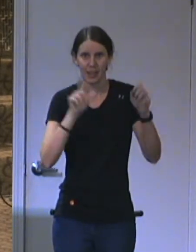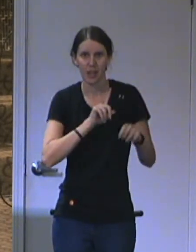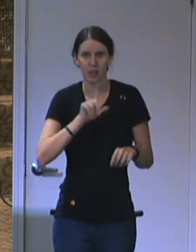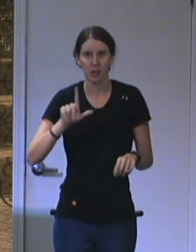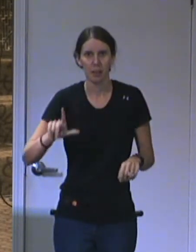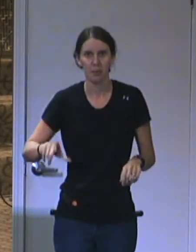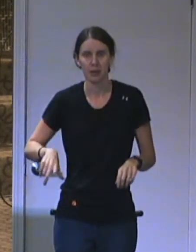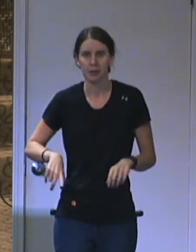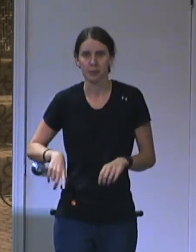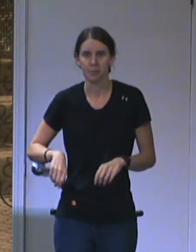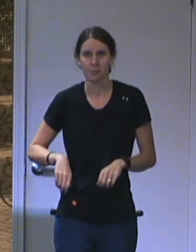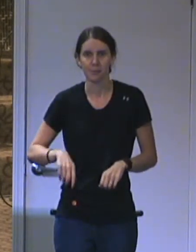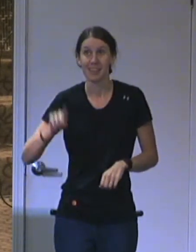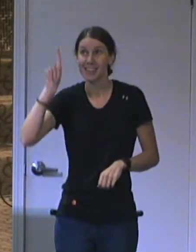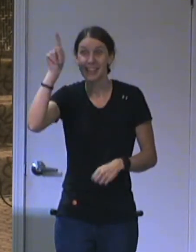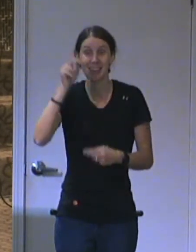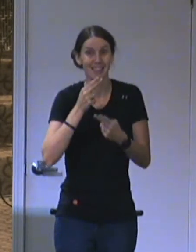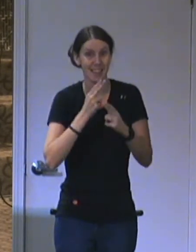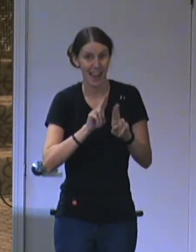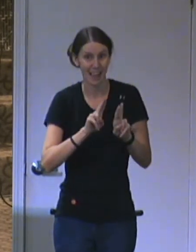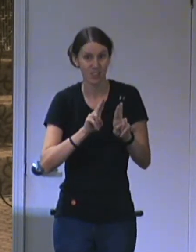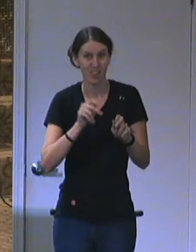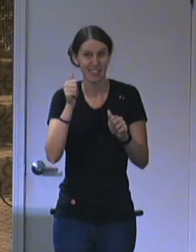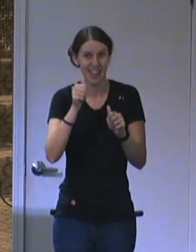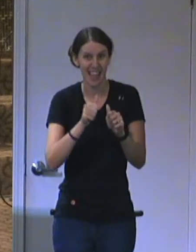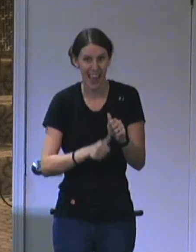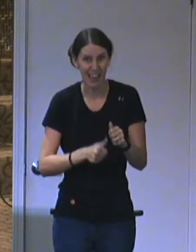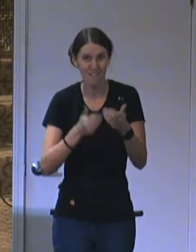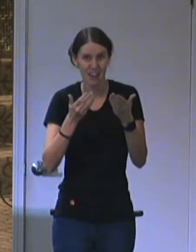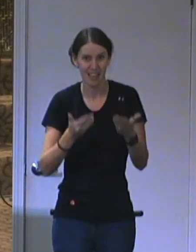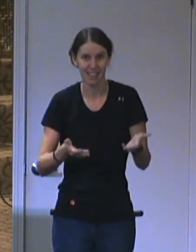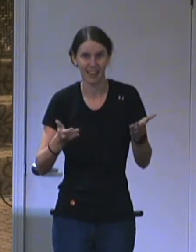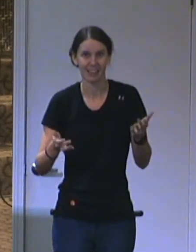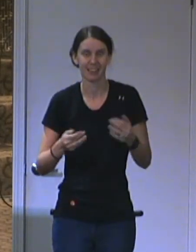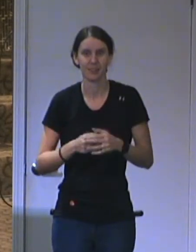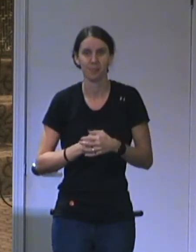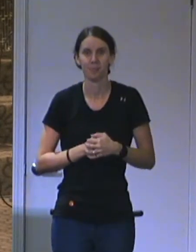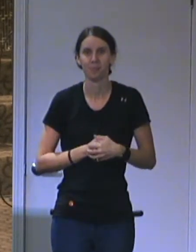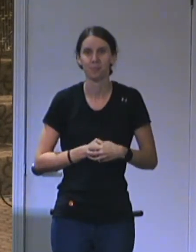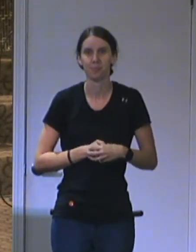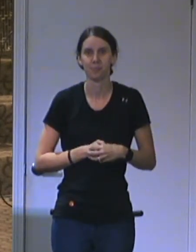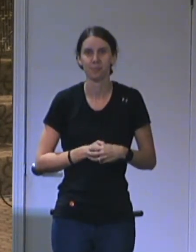the Lord. He is the answer to everything.